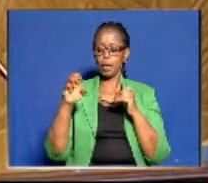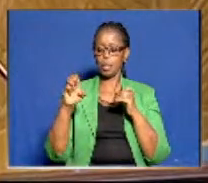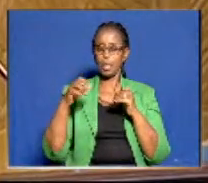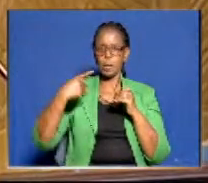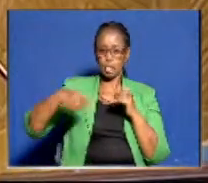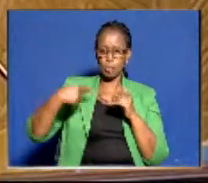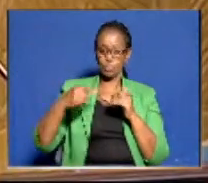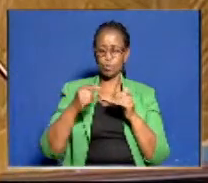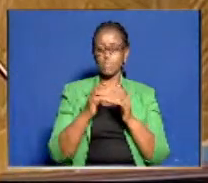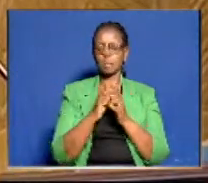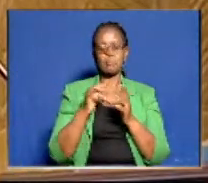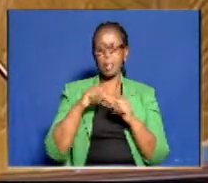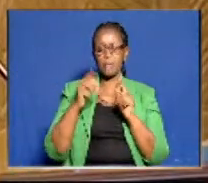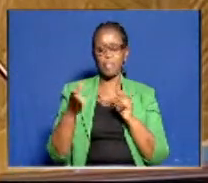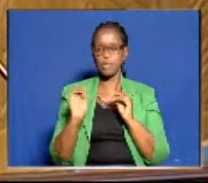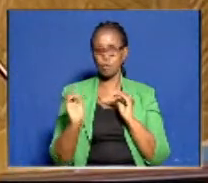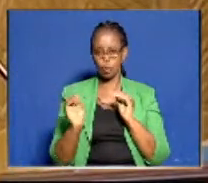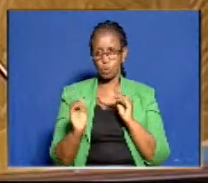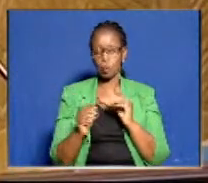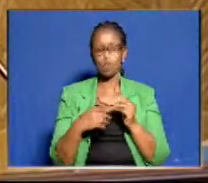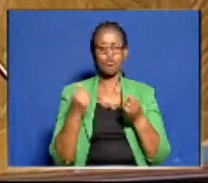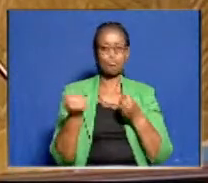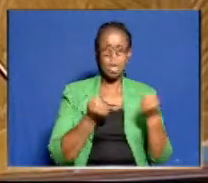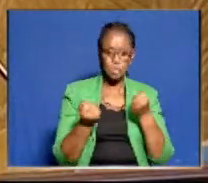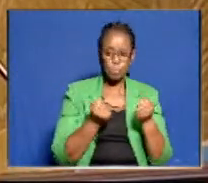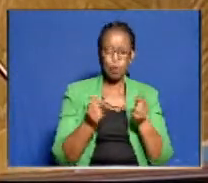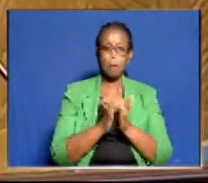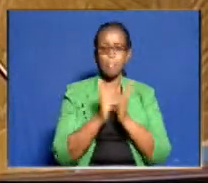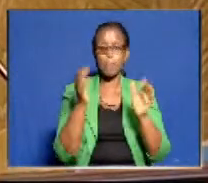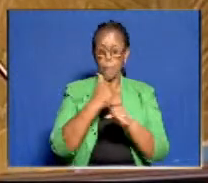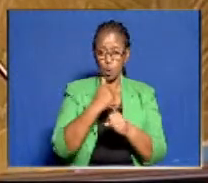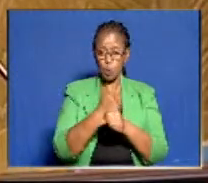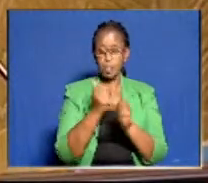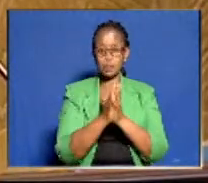Not there. Transport, Public Works and Housing.